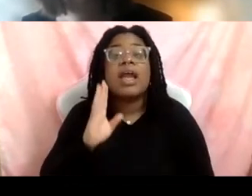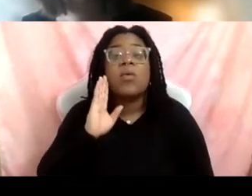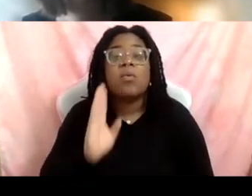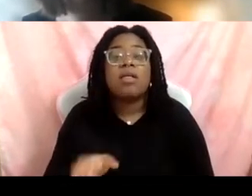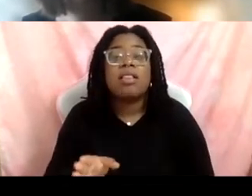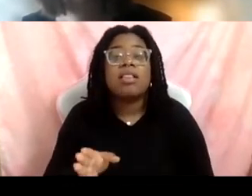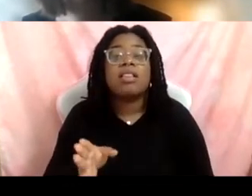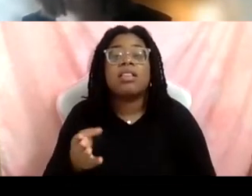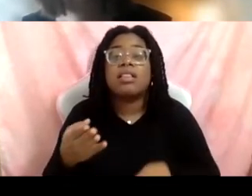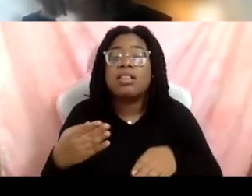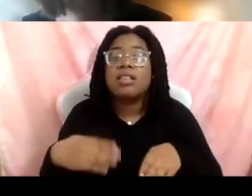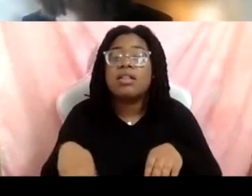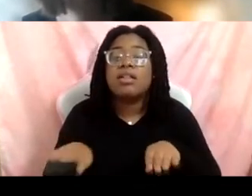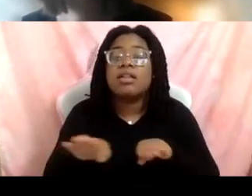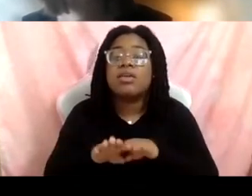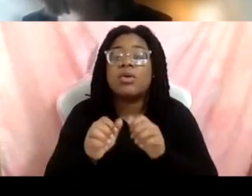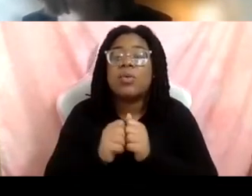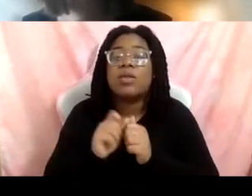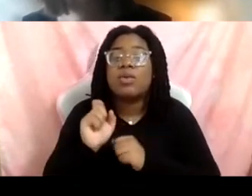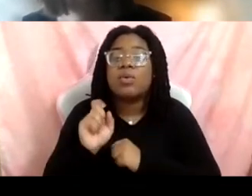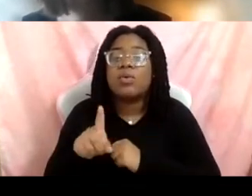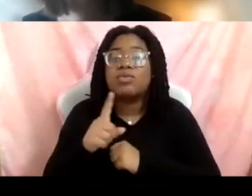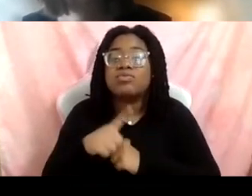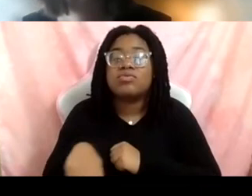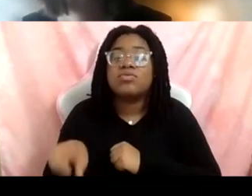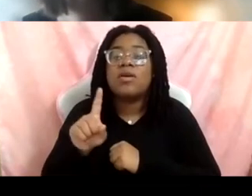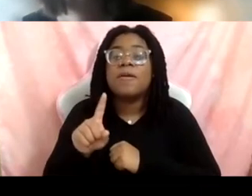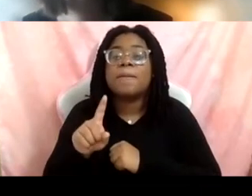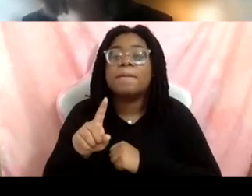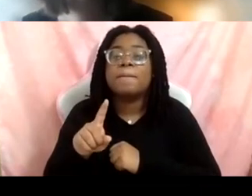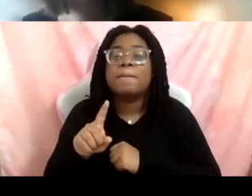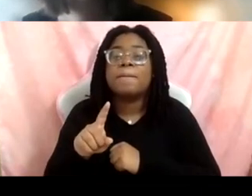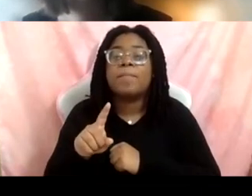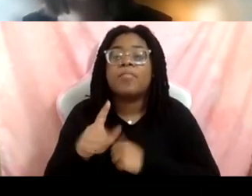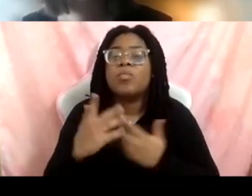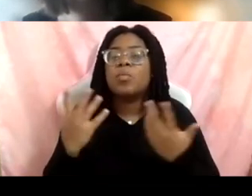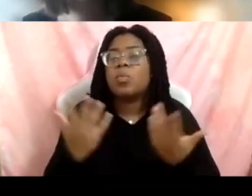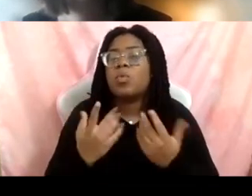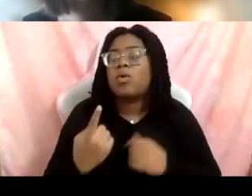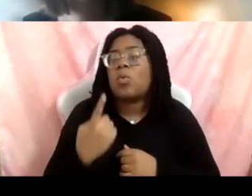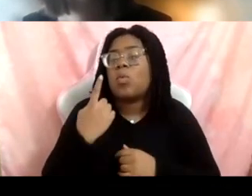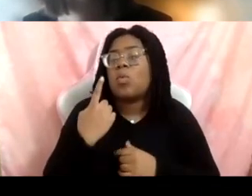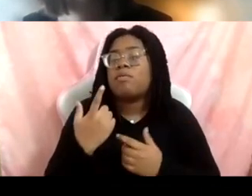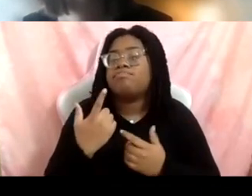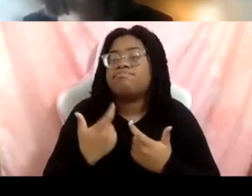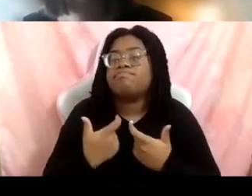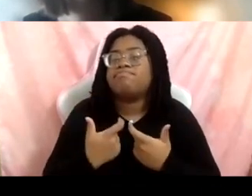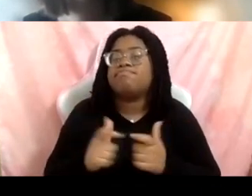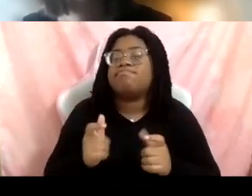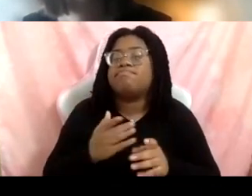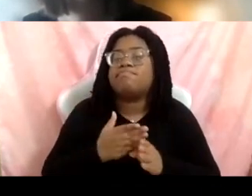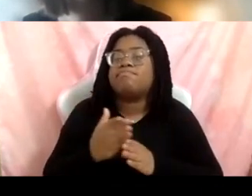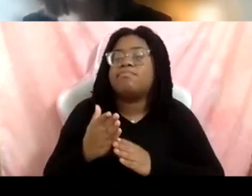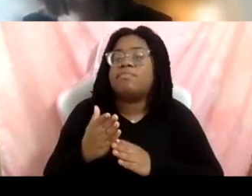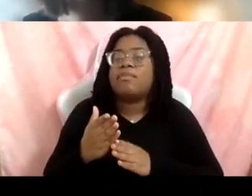will kind of close things out with a question for everyone. It's just, you know, what is one main takeaway that you hope people will get from